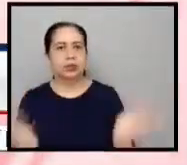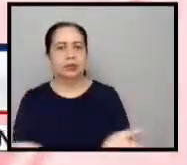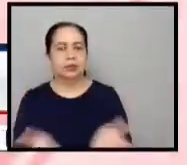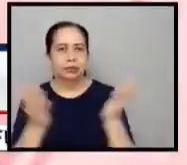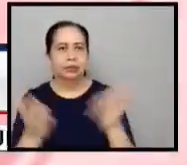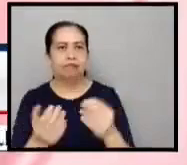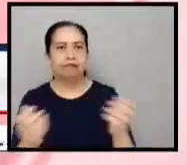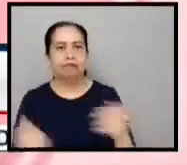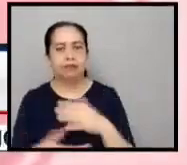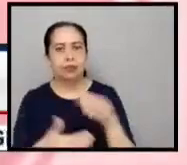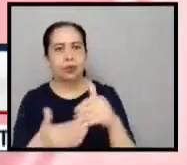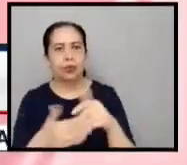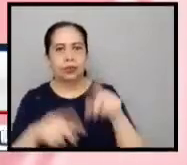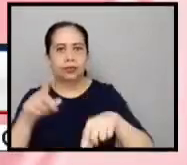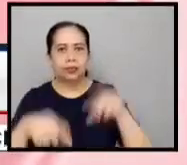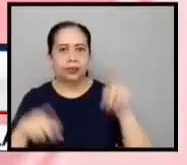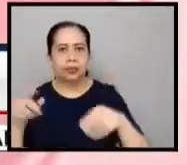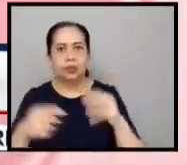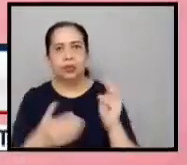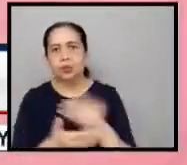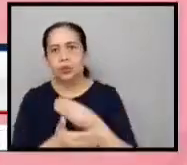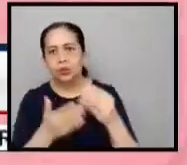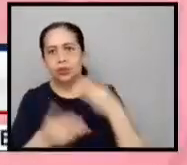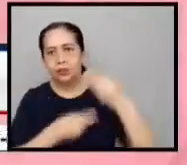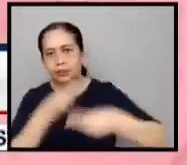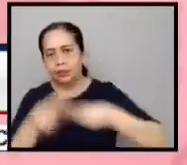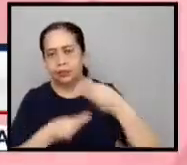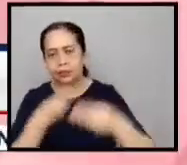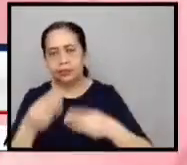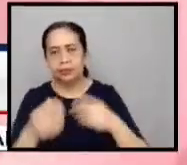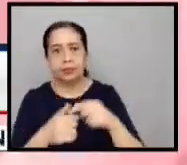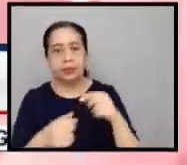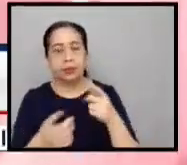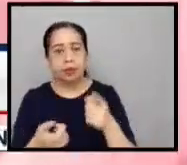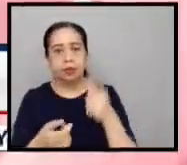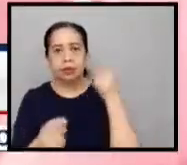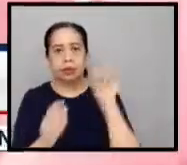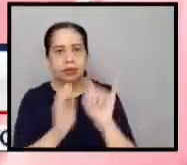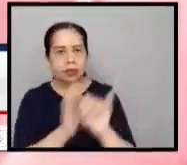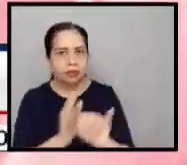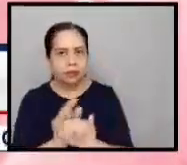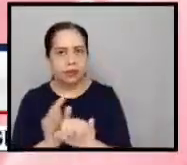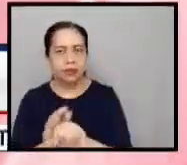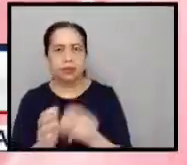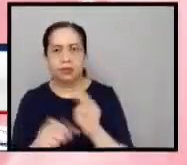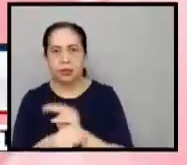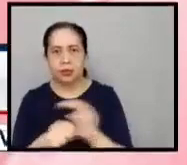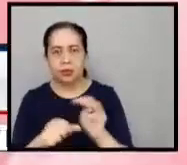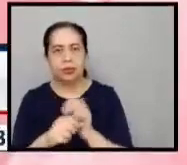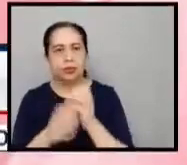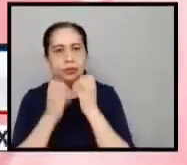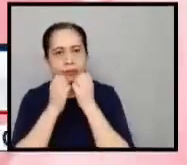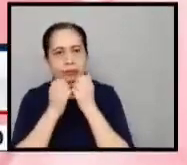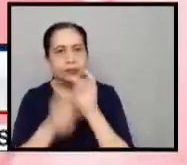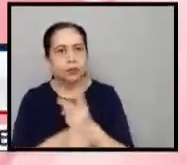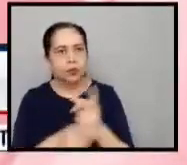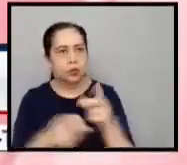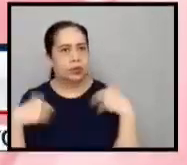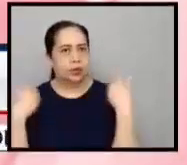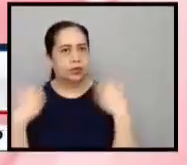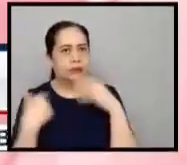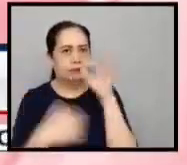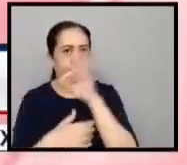our diverse musical heritage. Ang mission po ng NAMCIA is to identify and nurture outstanding young Filipino